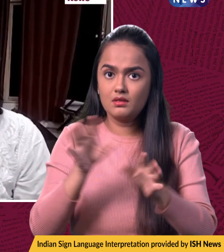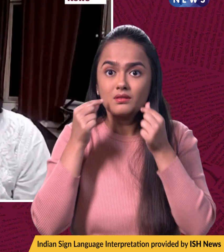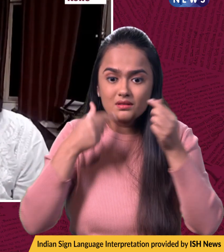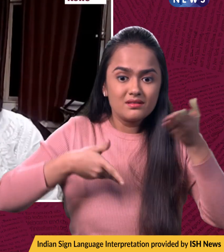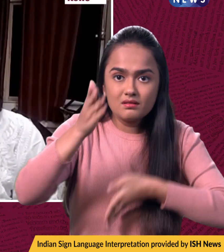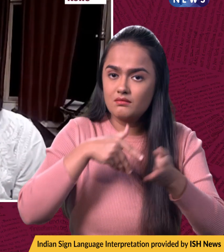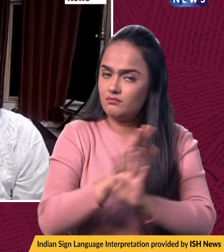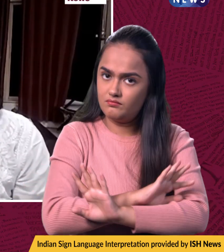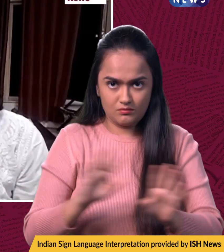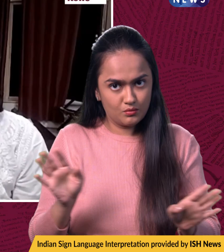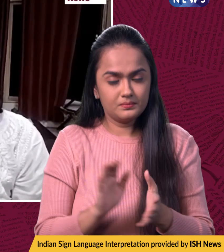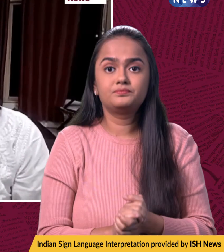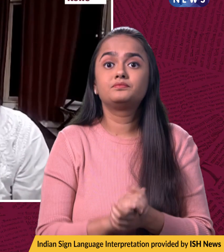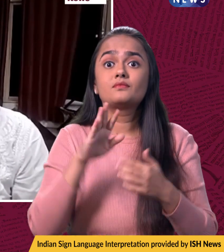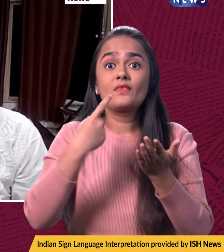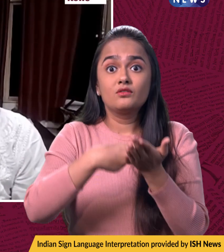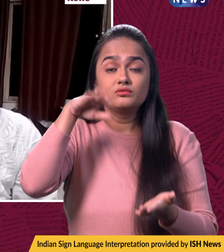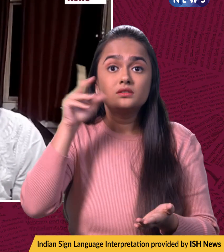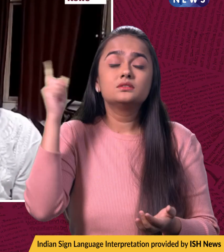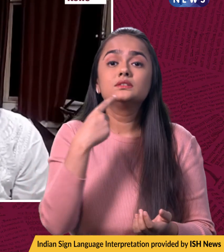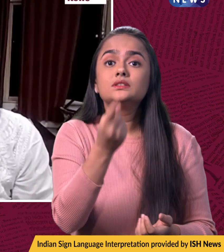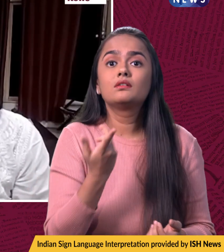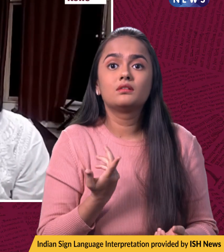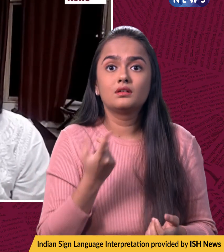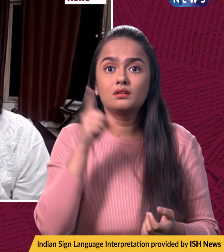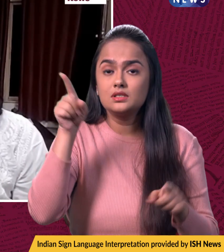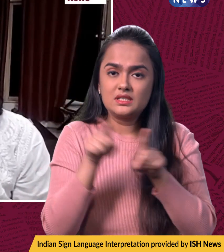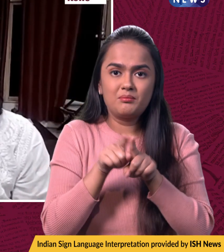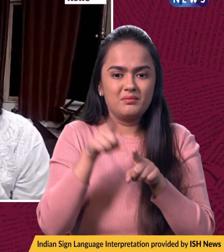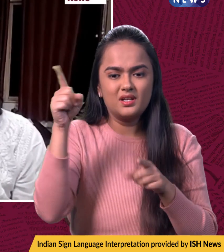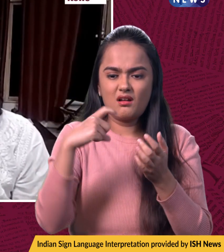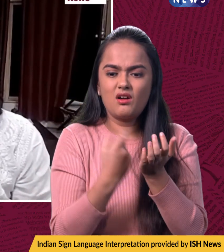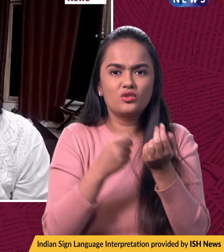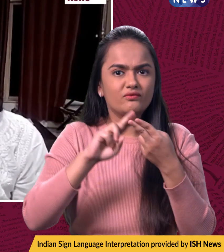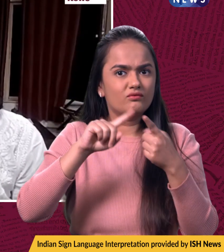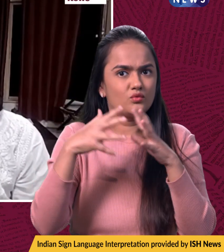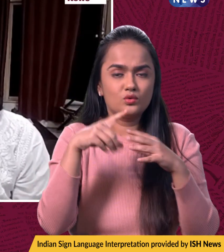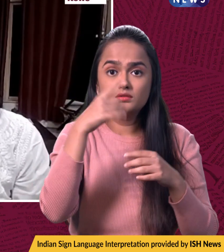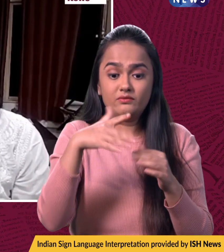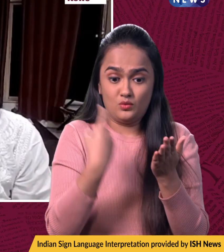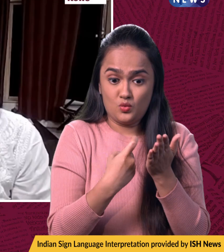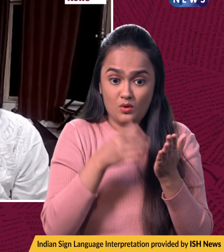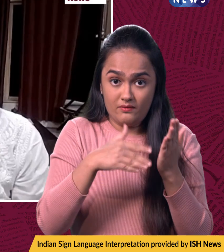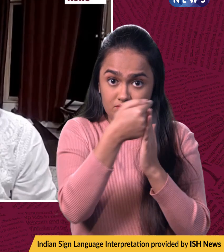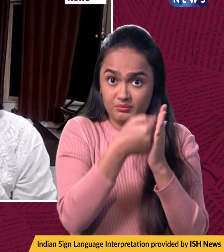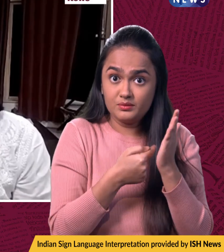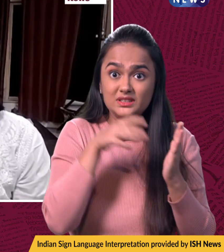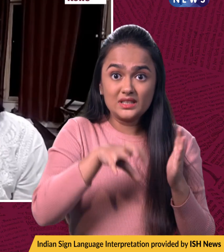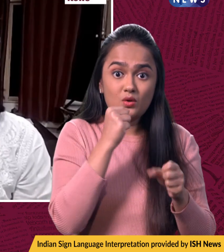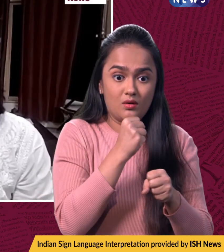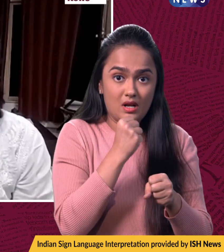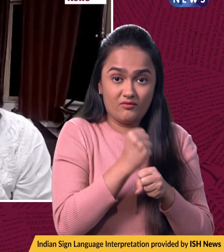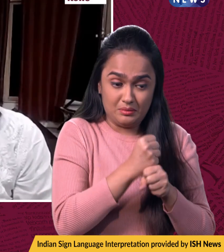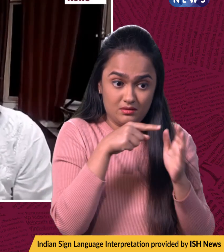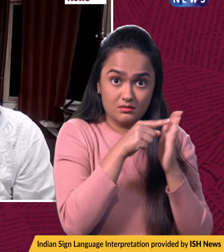in all educational institutions. Rajasthan has also imposed curbs. It said, according to the guidelines issued by the State